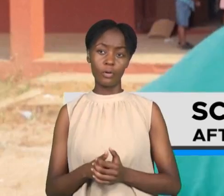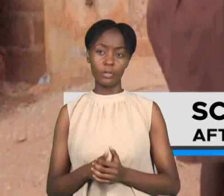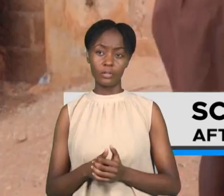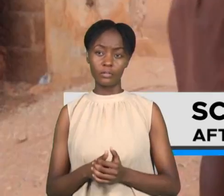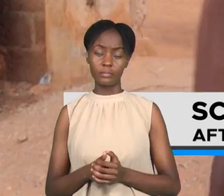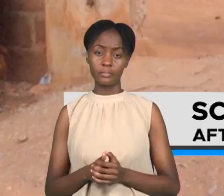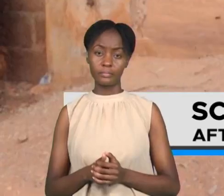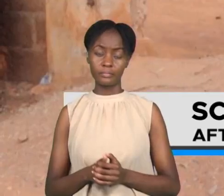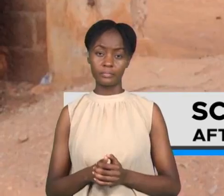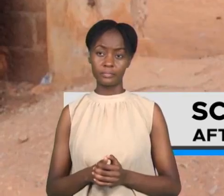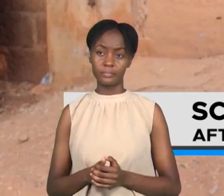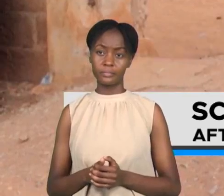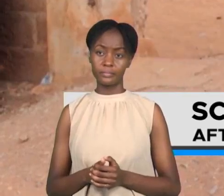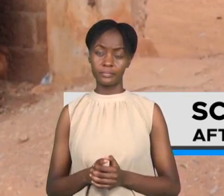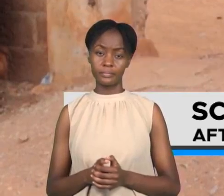work.